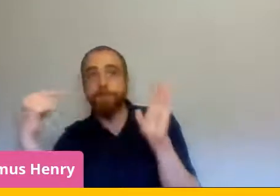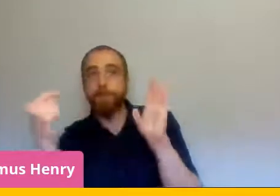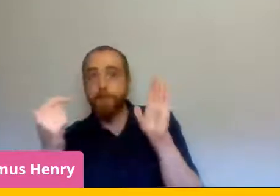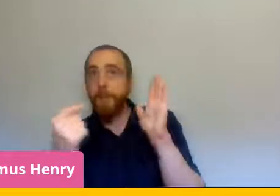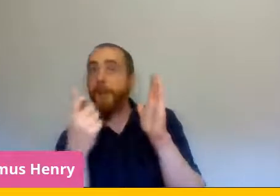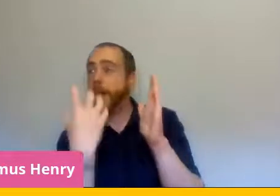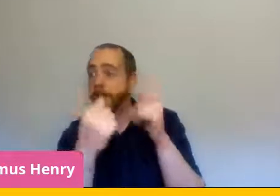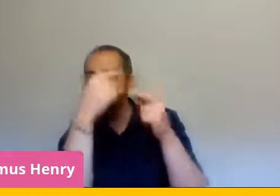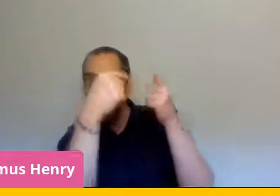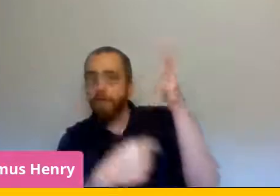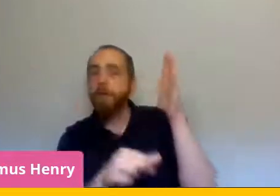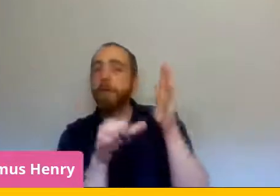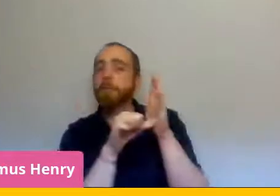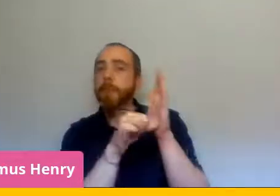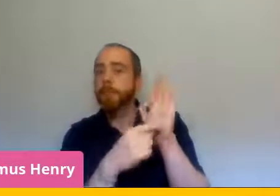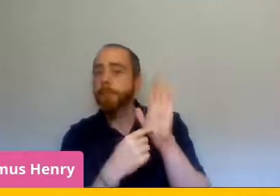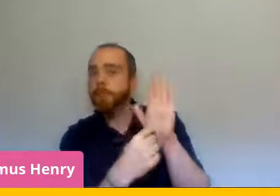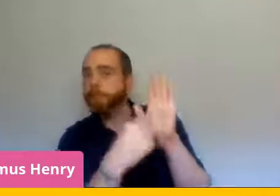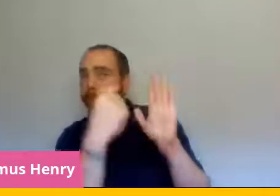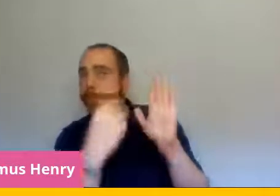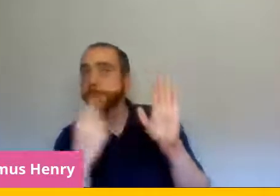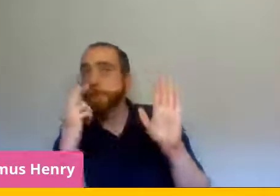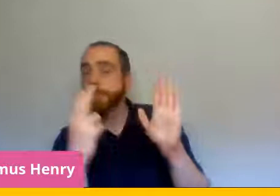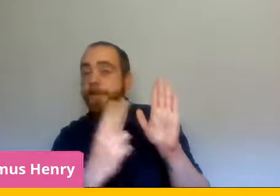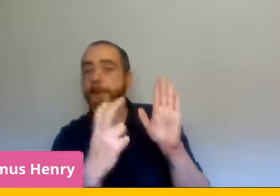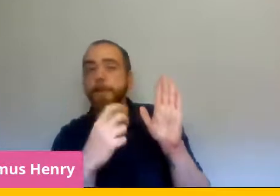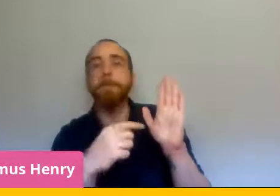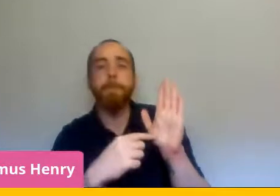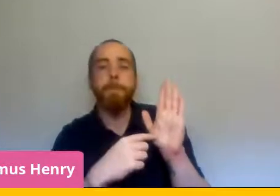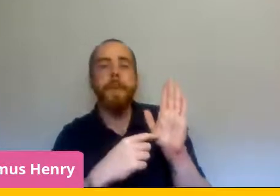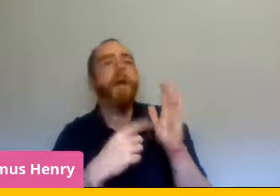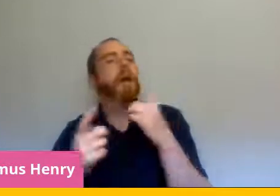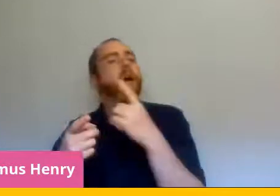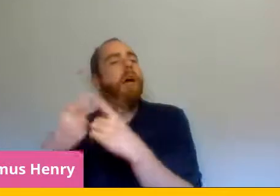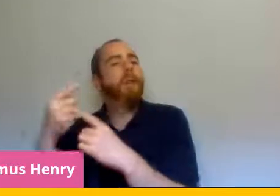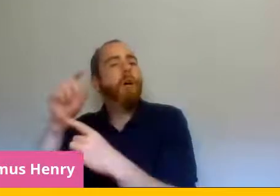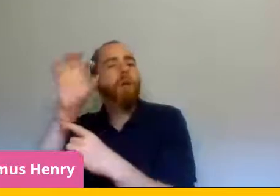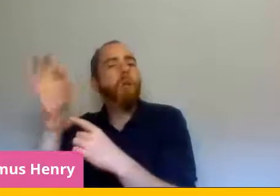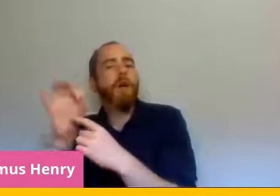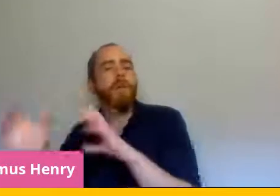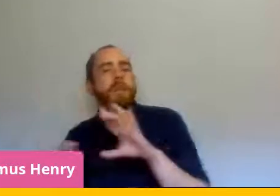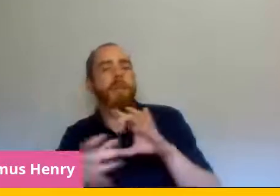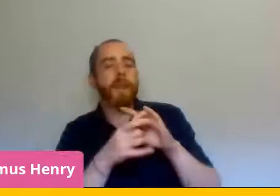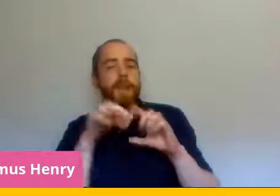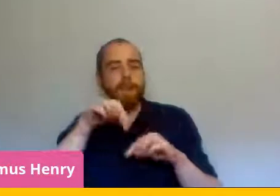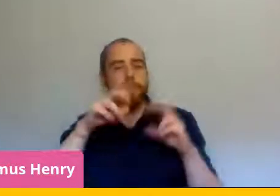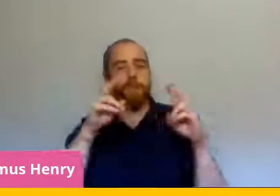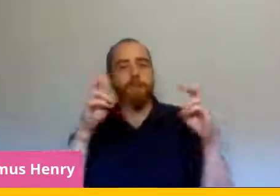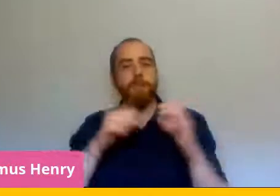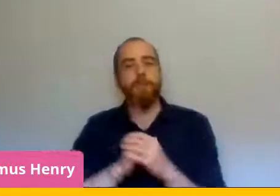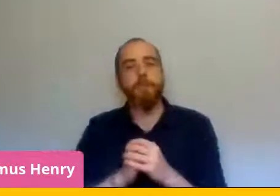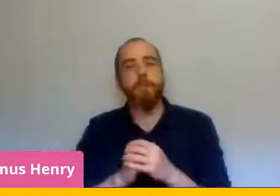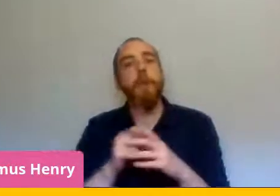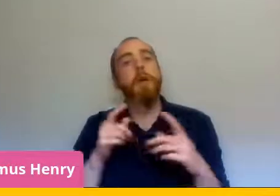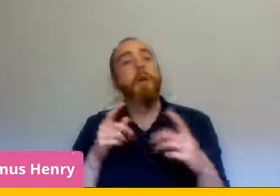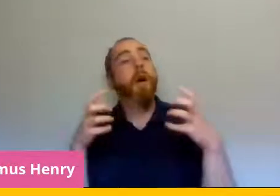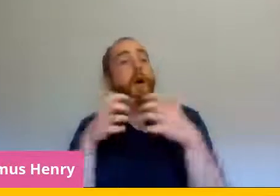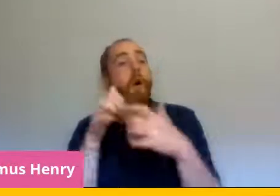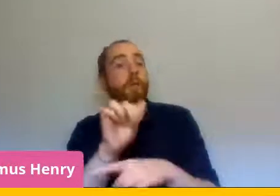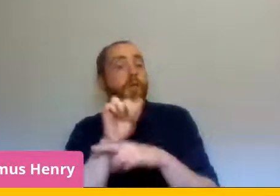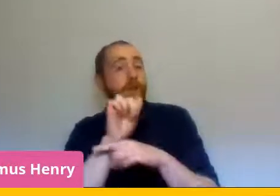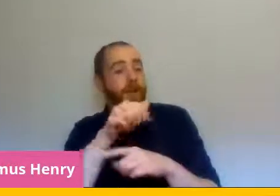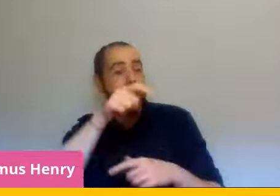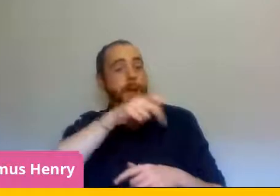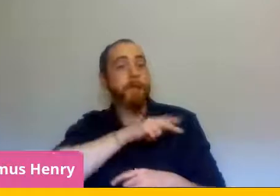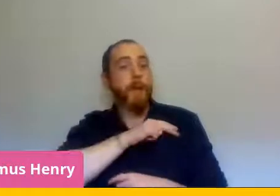there's a question that came in the pre-submitted ones that relates a little bit to this, around how can we protect individual members, for example, if they refuse